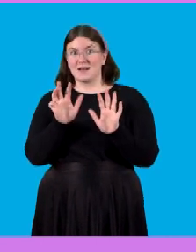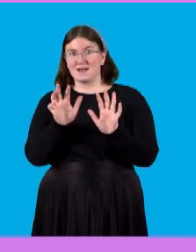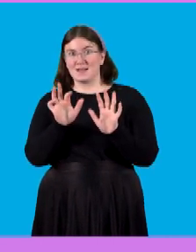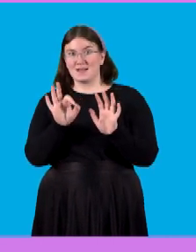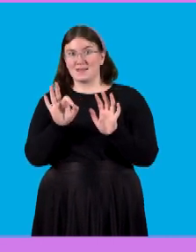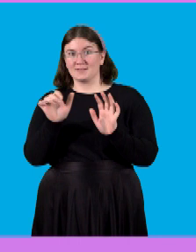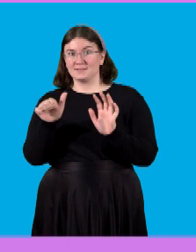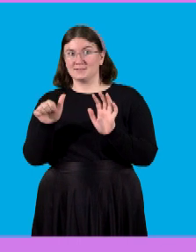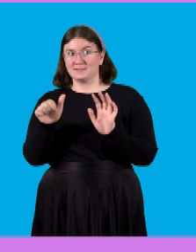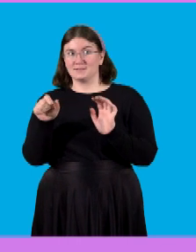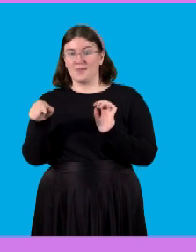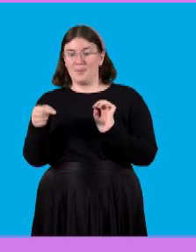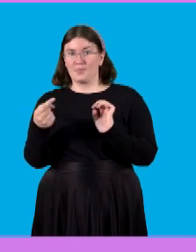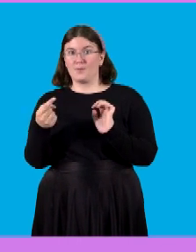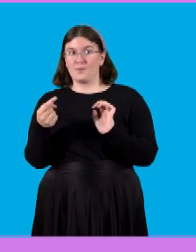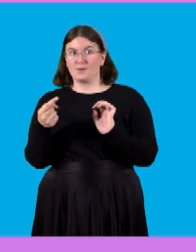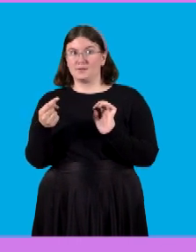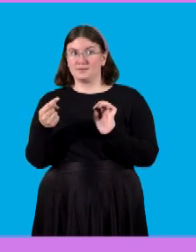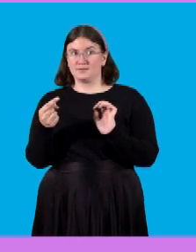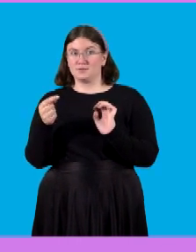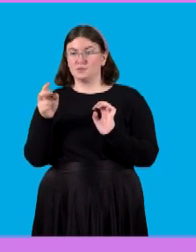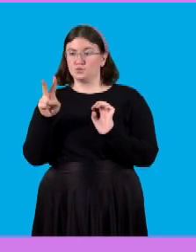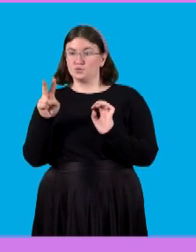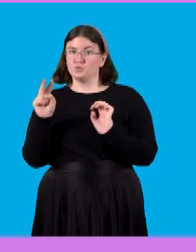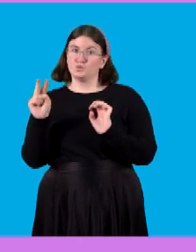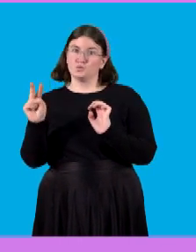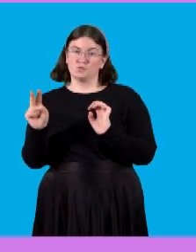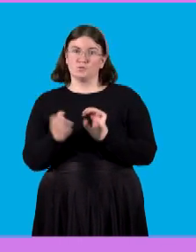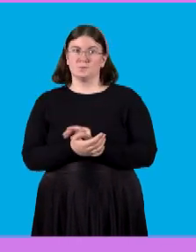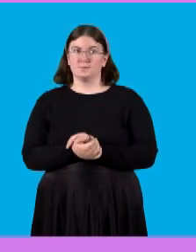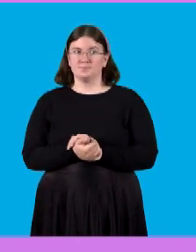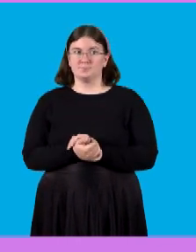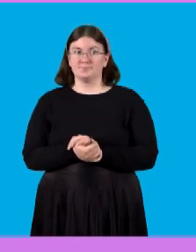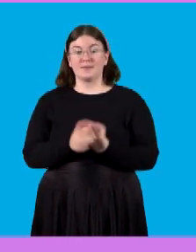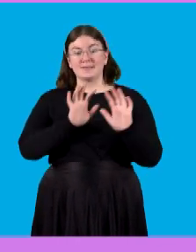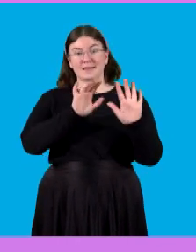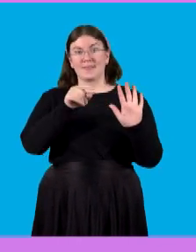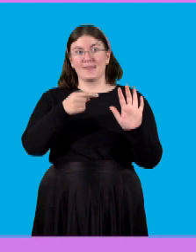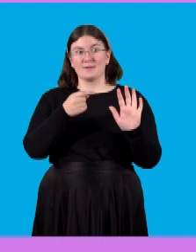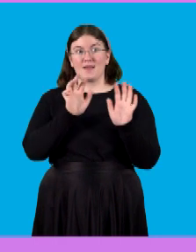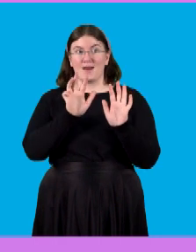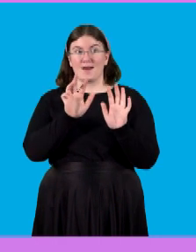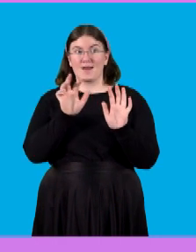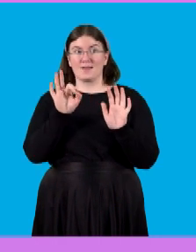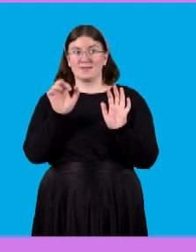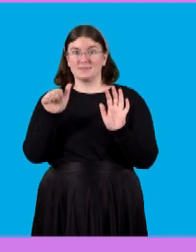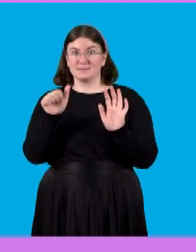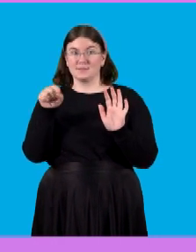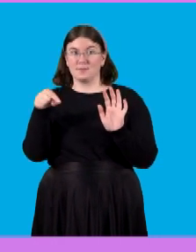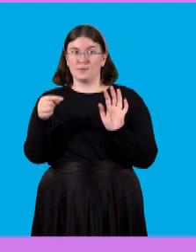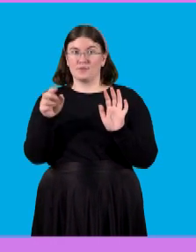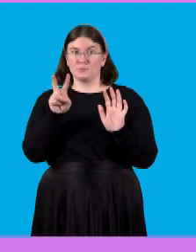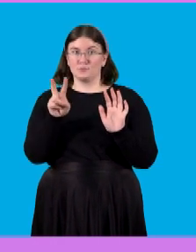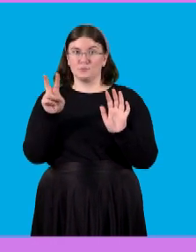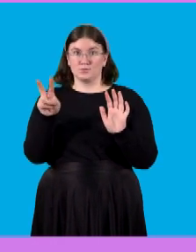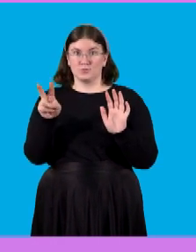10,936 Rand and 22 cents. This will be our VAT exclusive amount. Guys, are we clear on